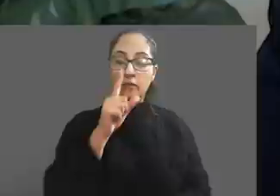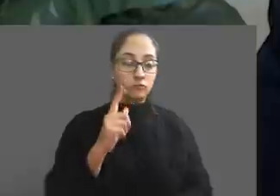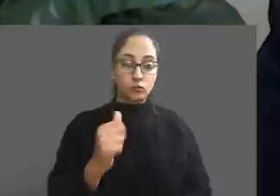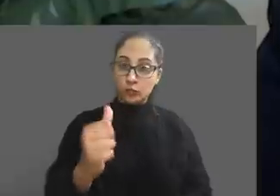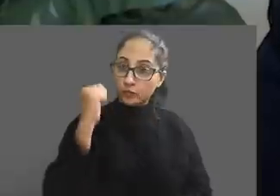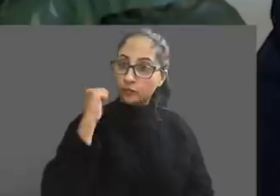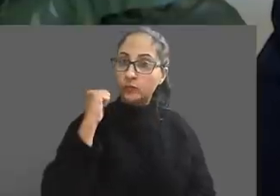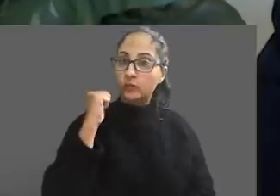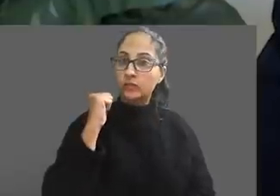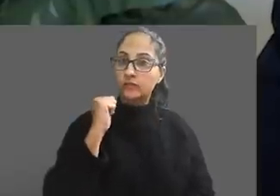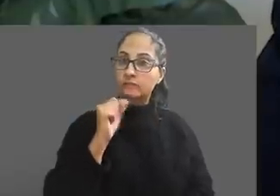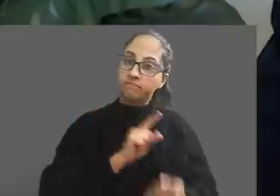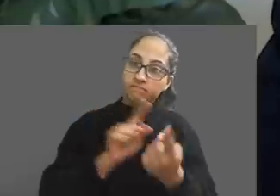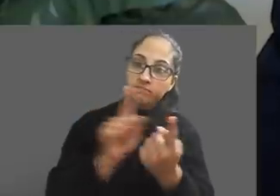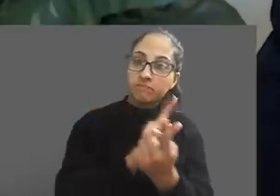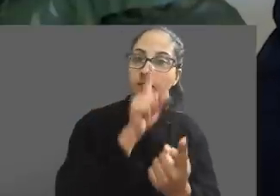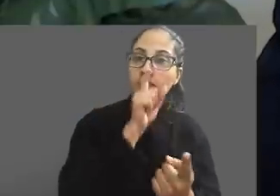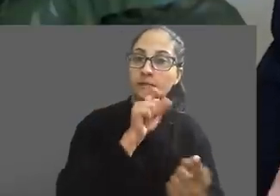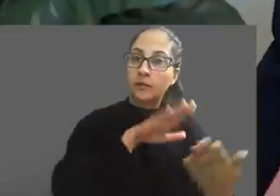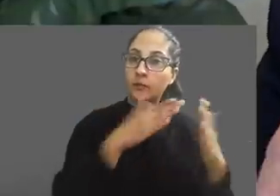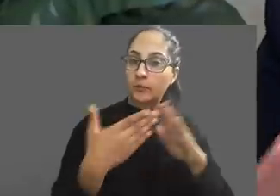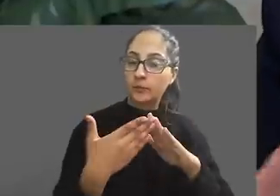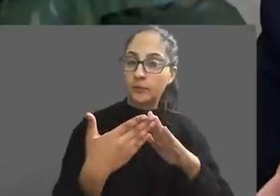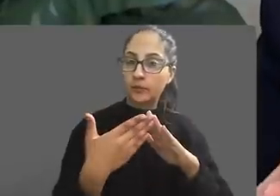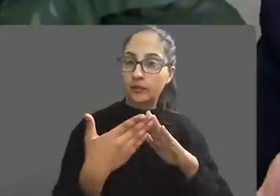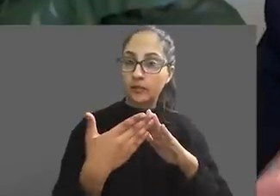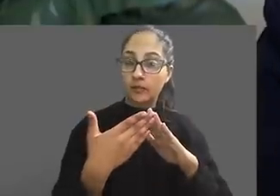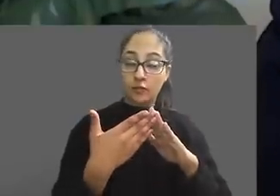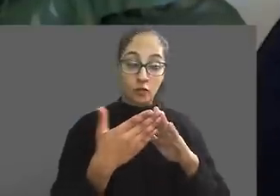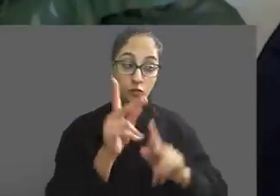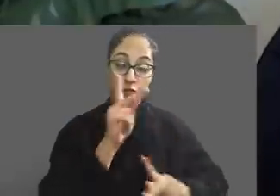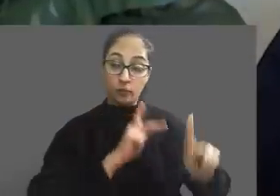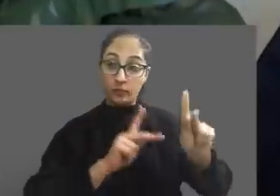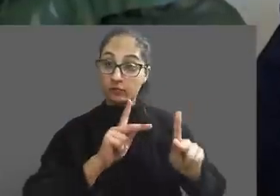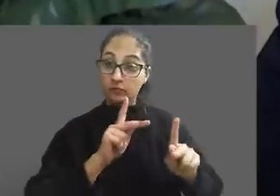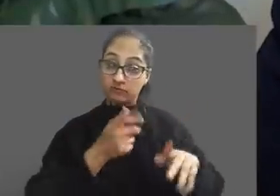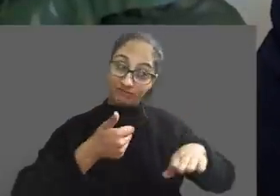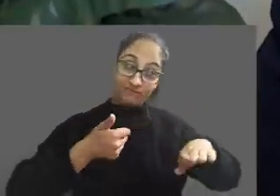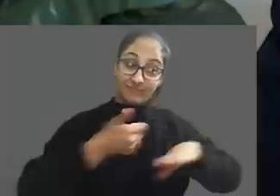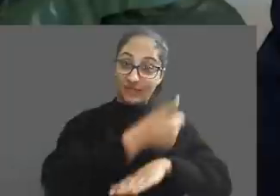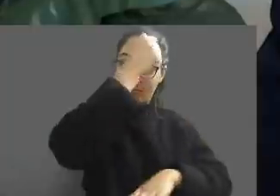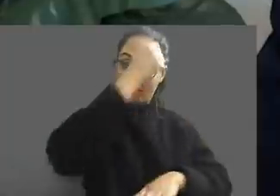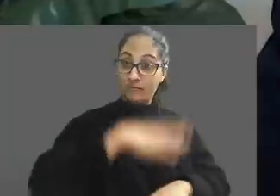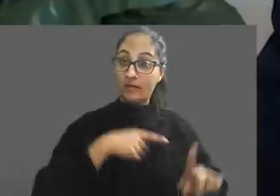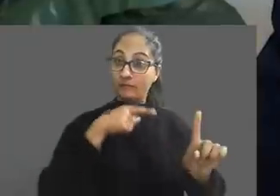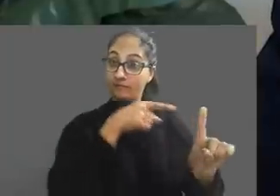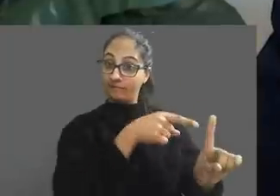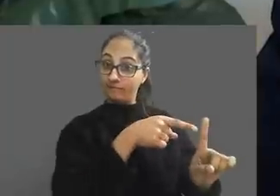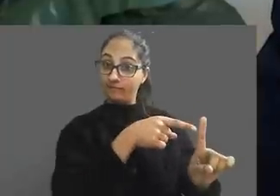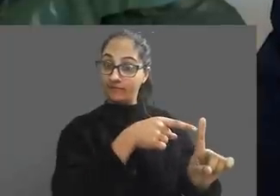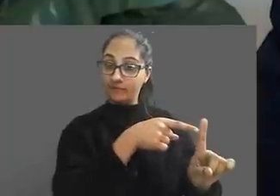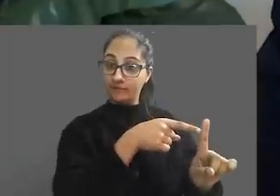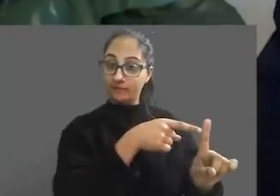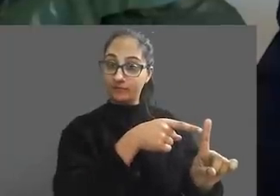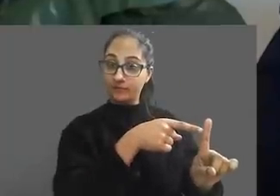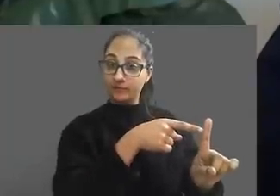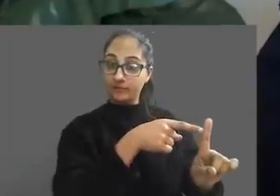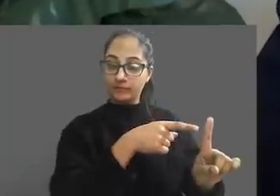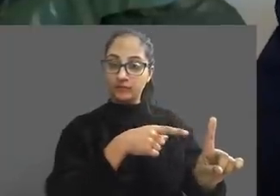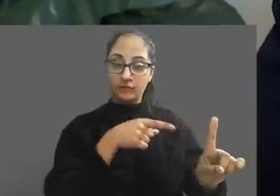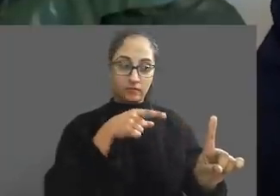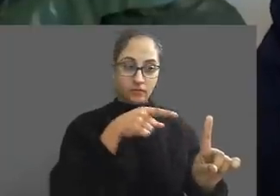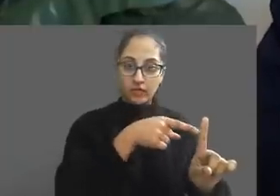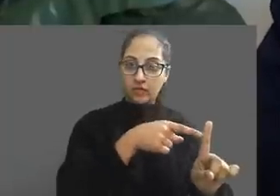people in tears. For 3 days, the Imam refused to bestow Didar. People